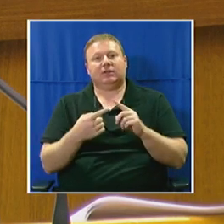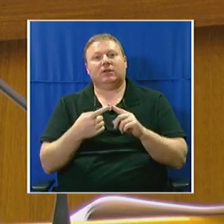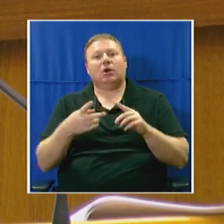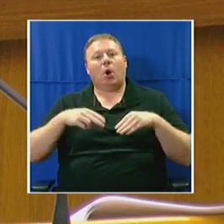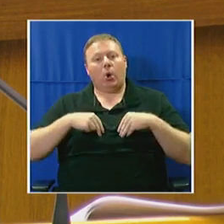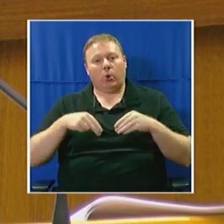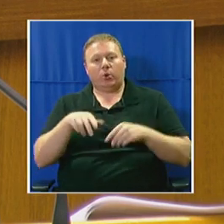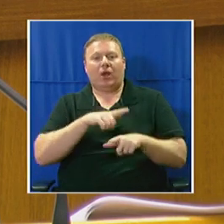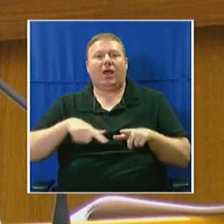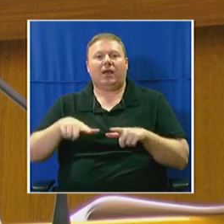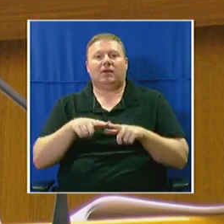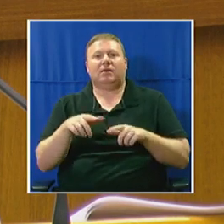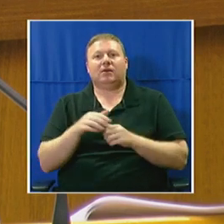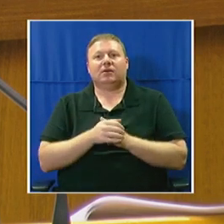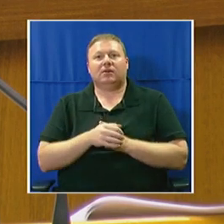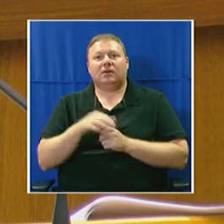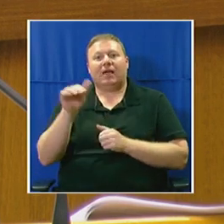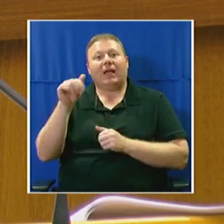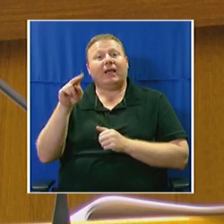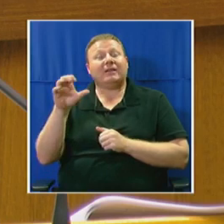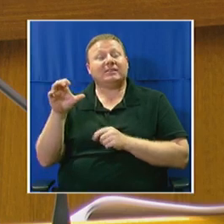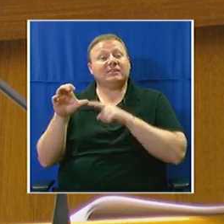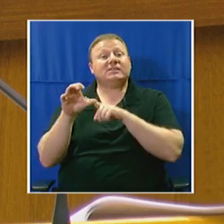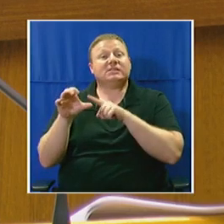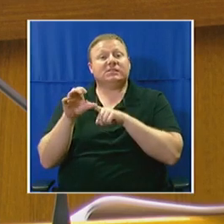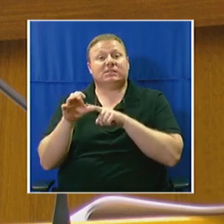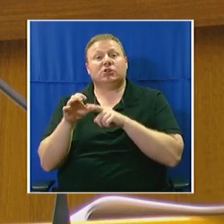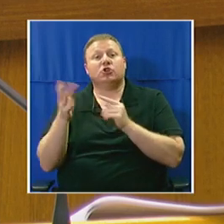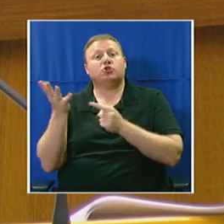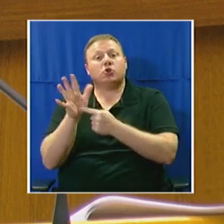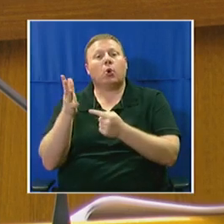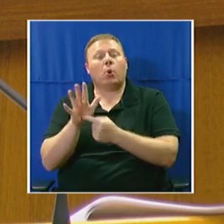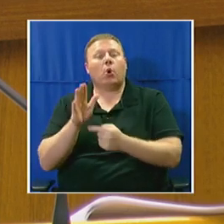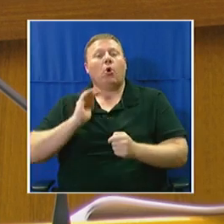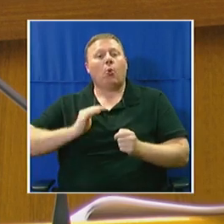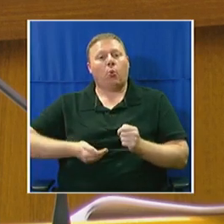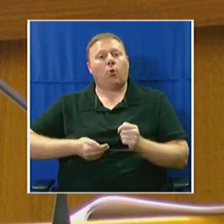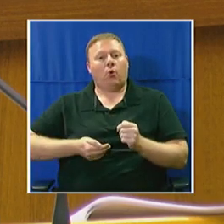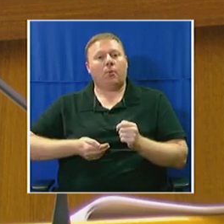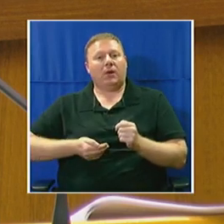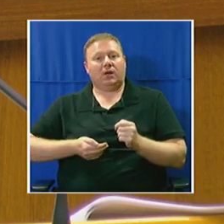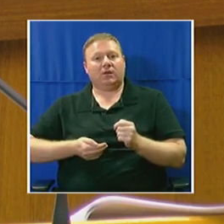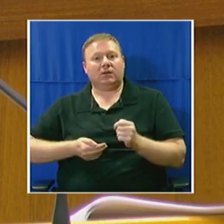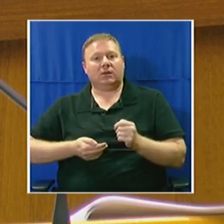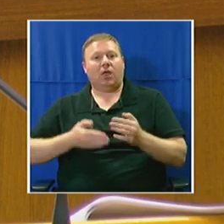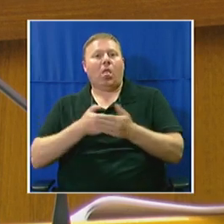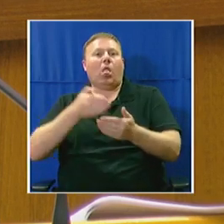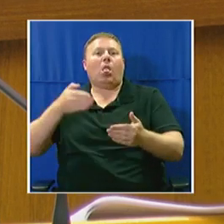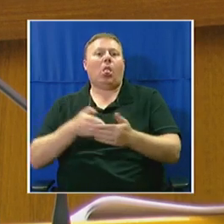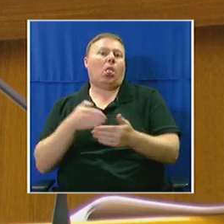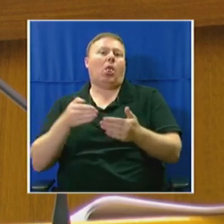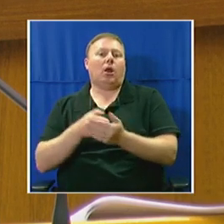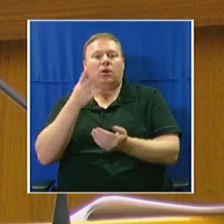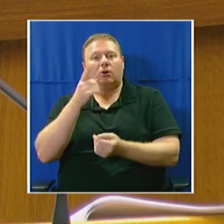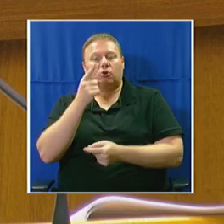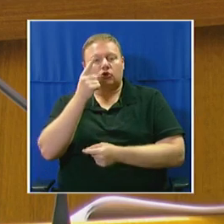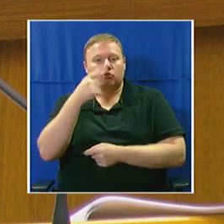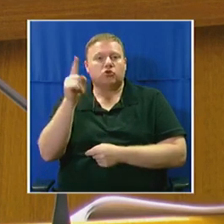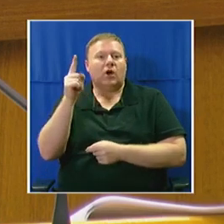thec must confront the issue that women are being denied the right to own land in the name of